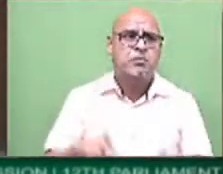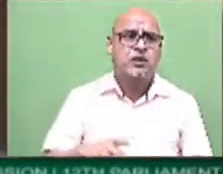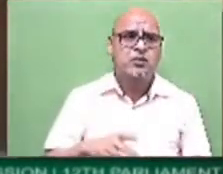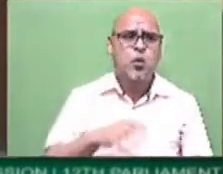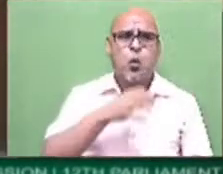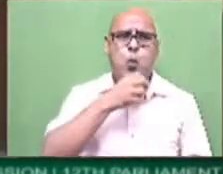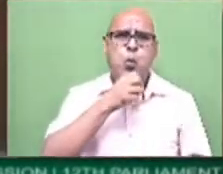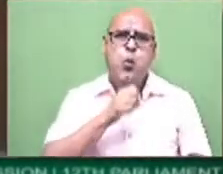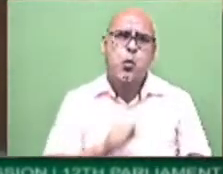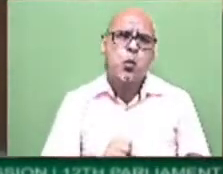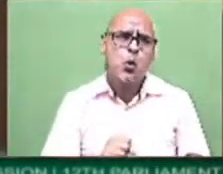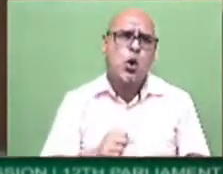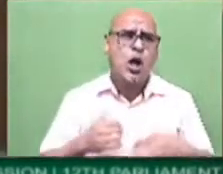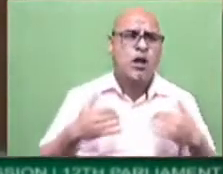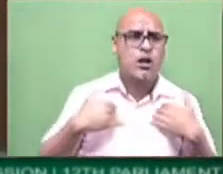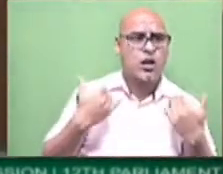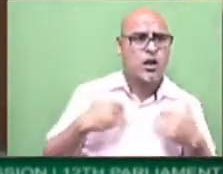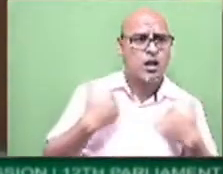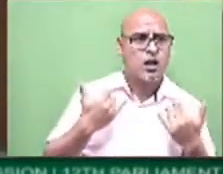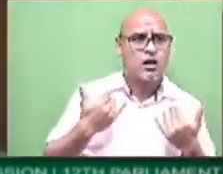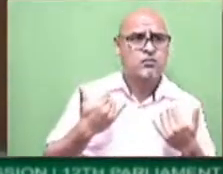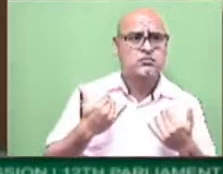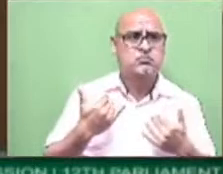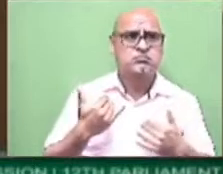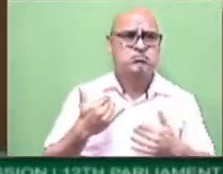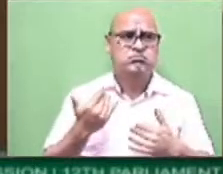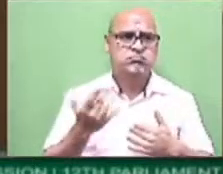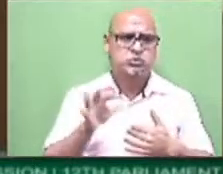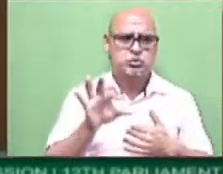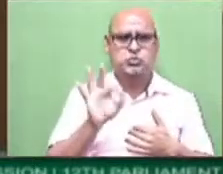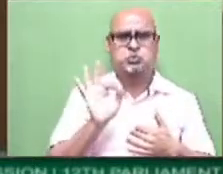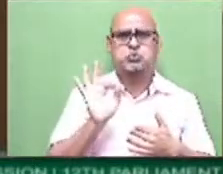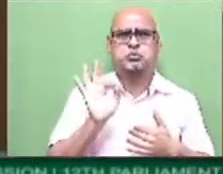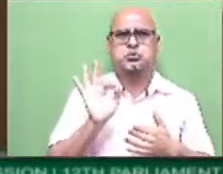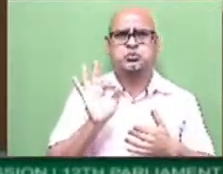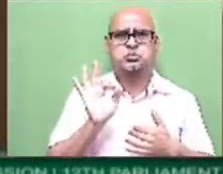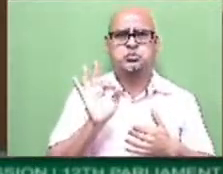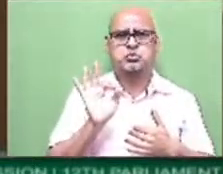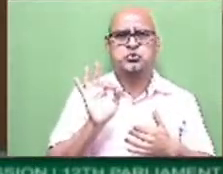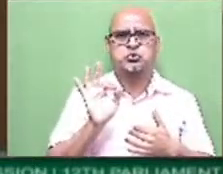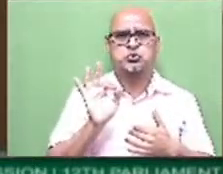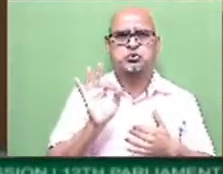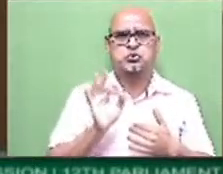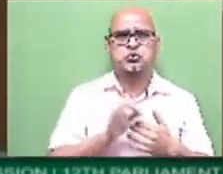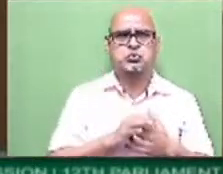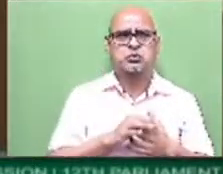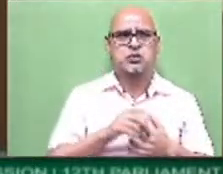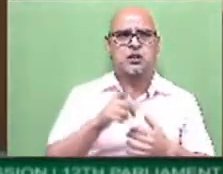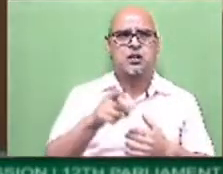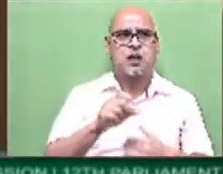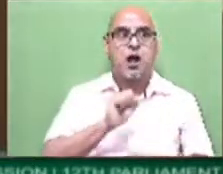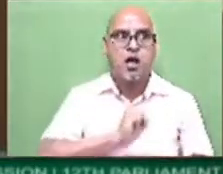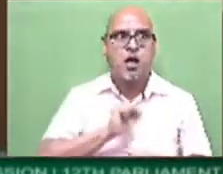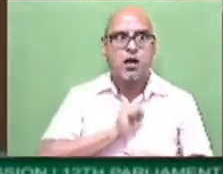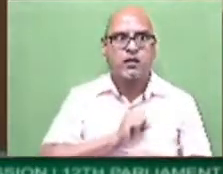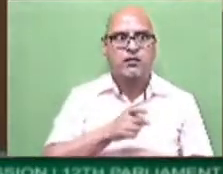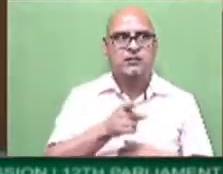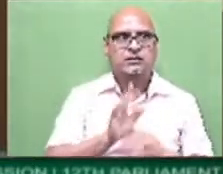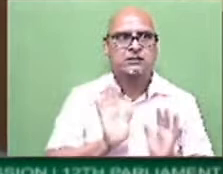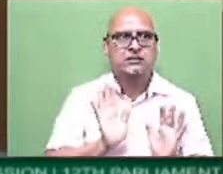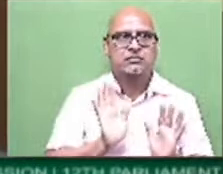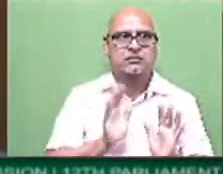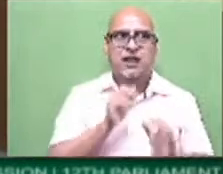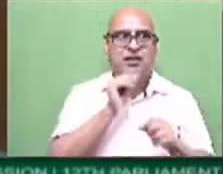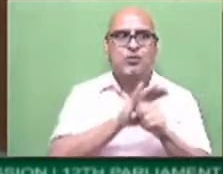Madam Speaker, I assure you this is not a COVID cough. It's because the chamber has turned a little bit hot and I have on the mask, so that triggers